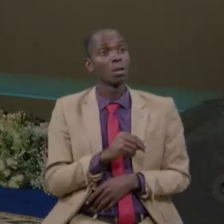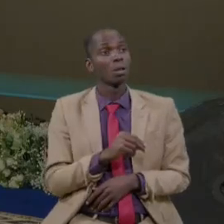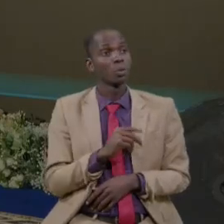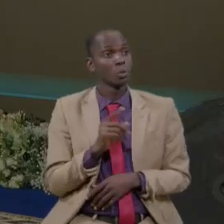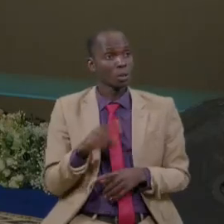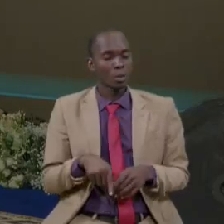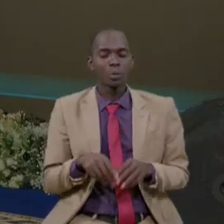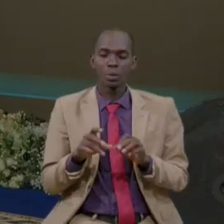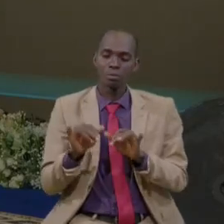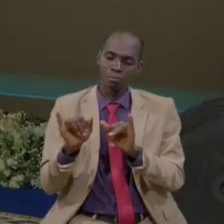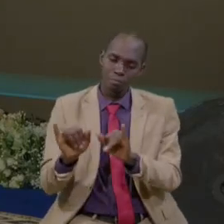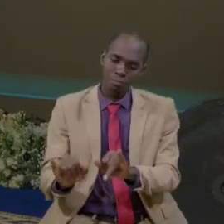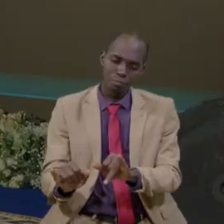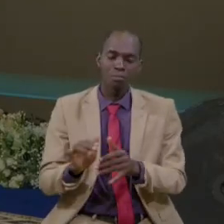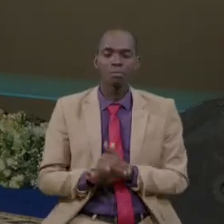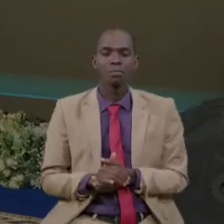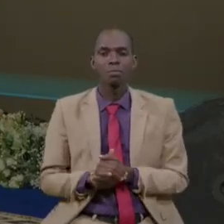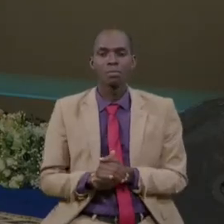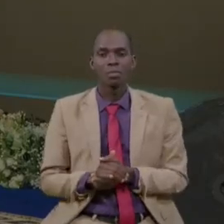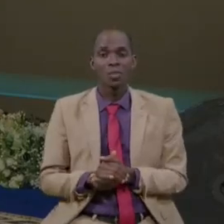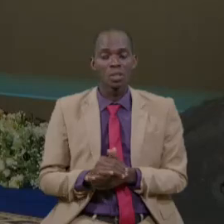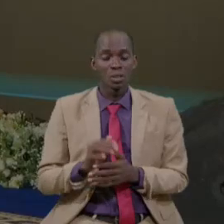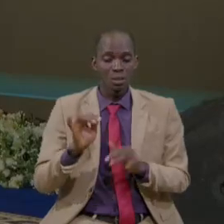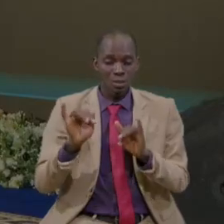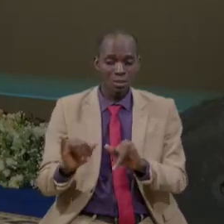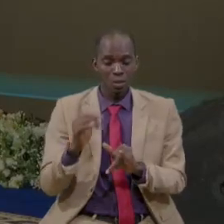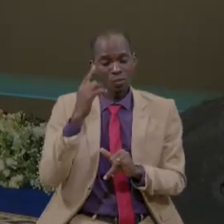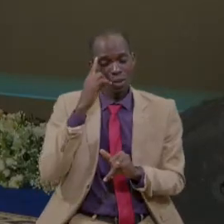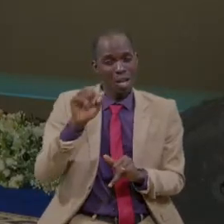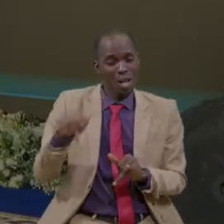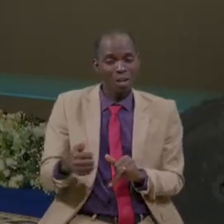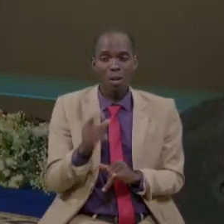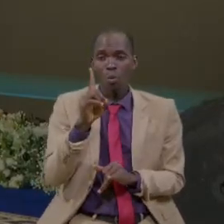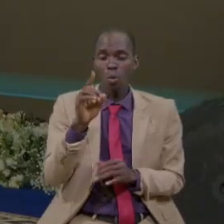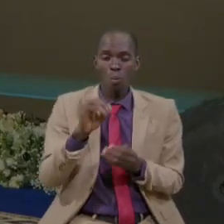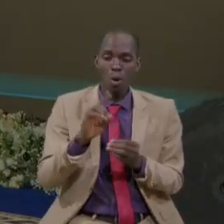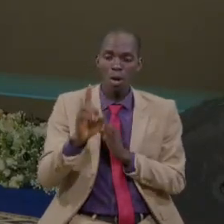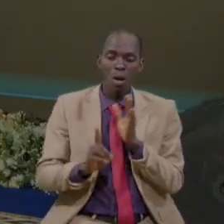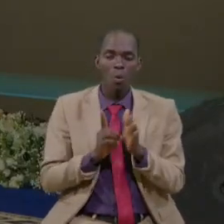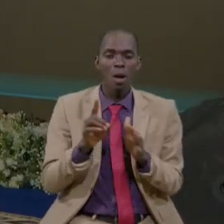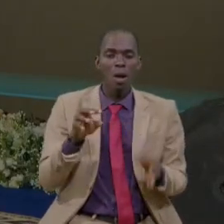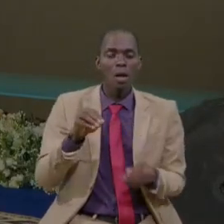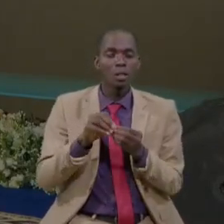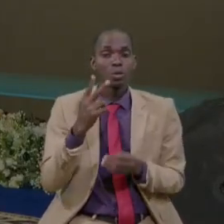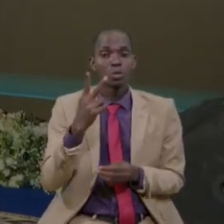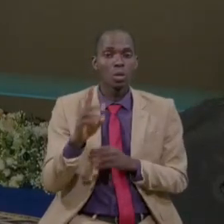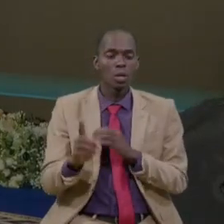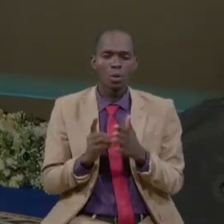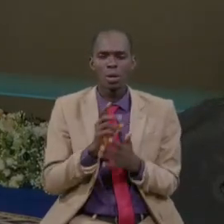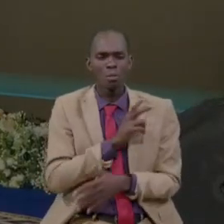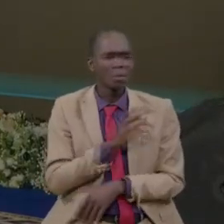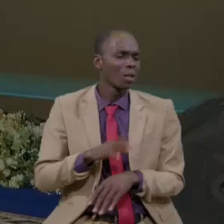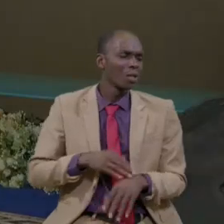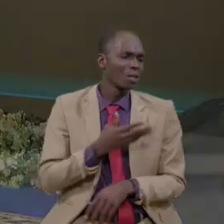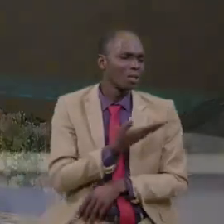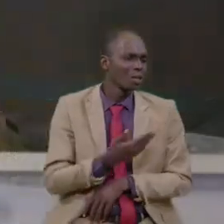Okay. They made him sit in his car again for another 1 hour, 2 hours. Then they called him again and